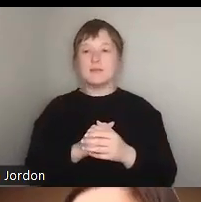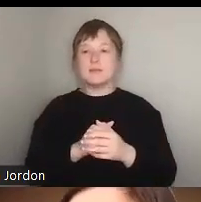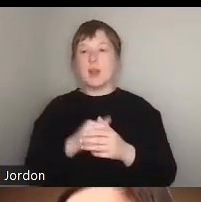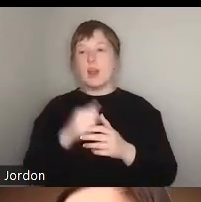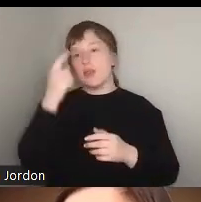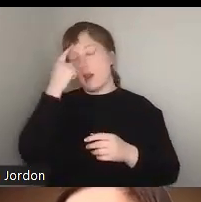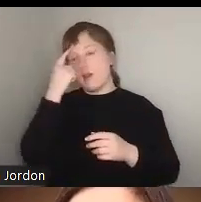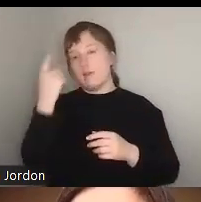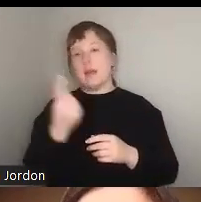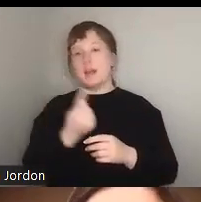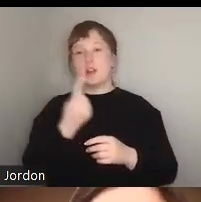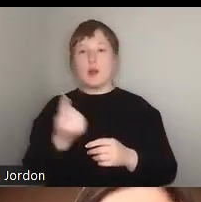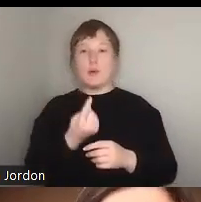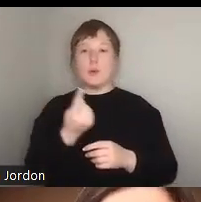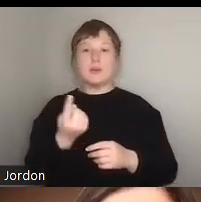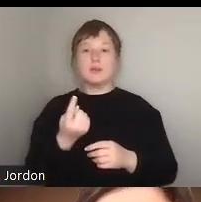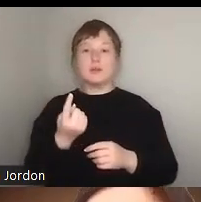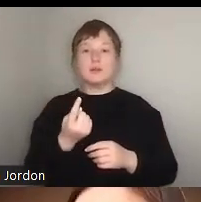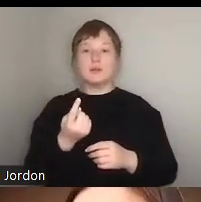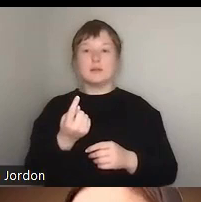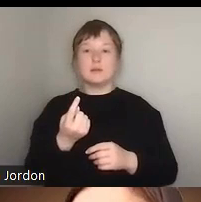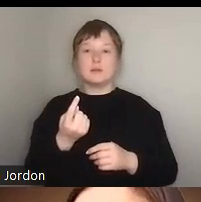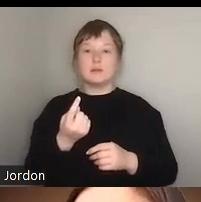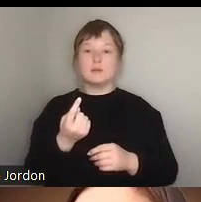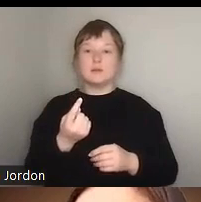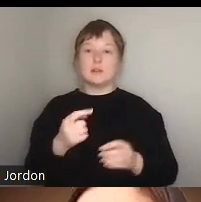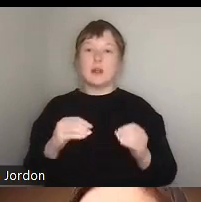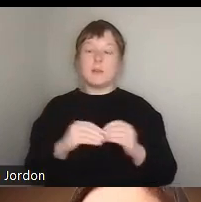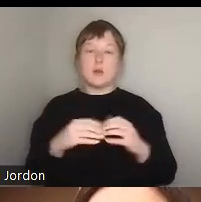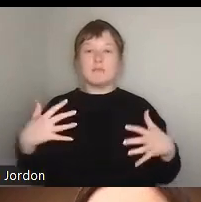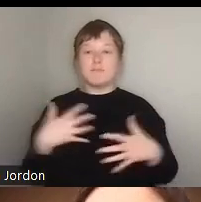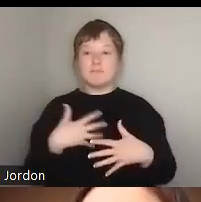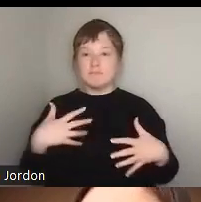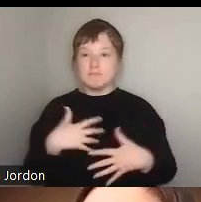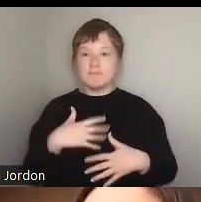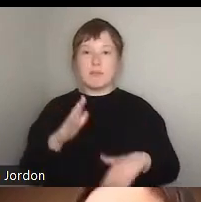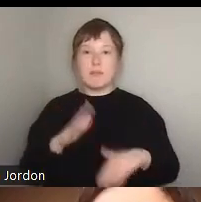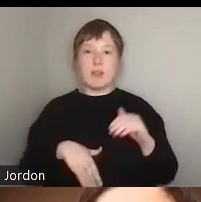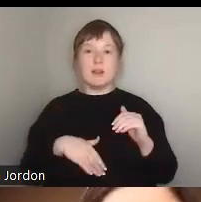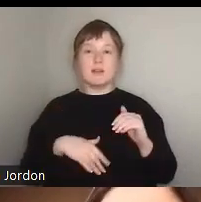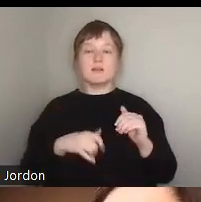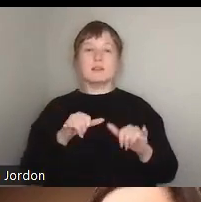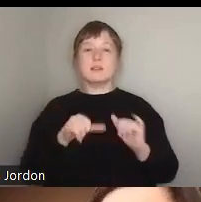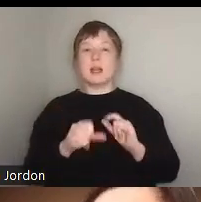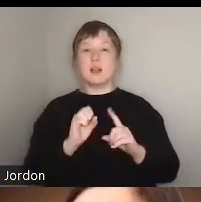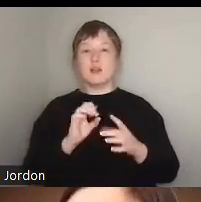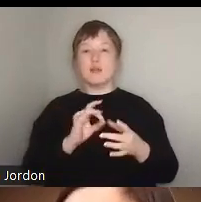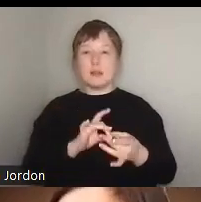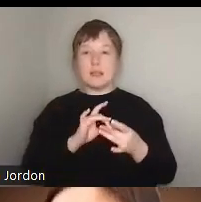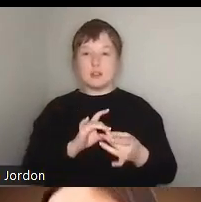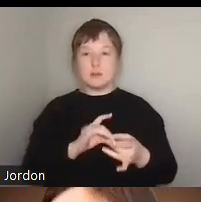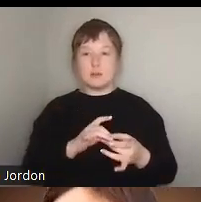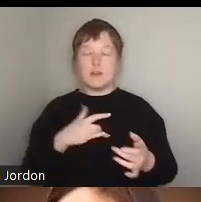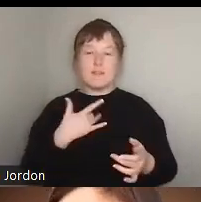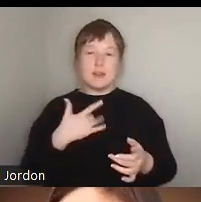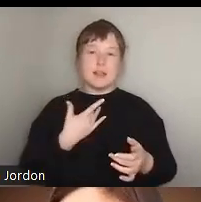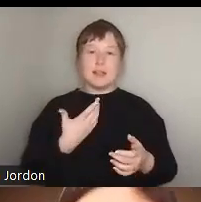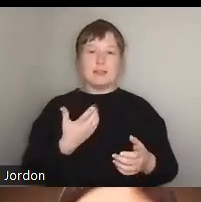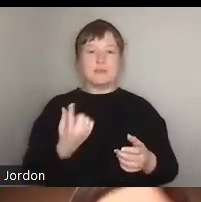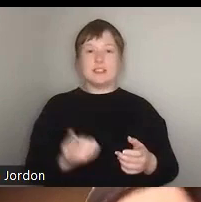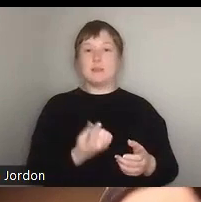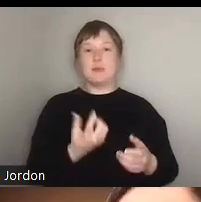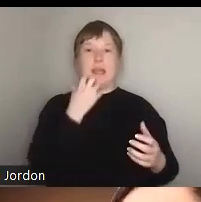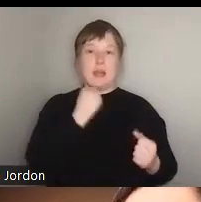being alone can be more terrifying than staying in that relationship, because at least sometimes you feel like there's somebody that does care about